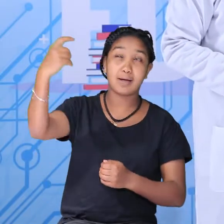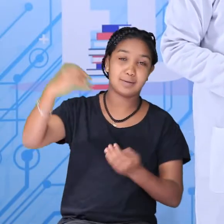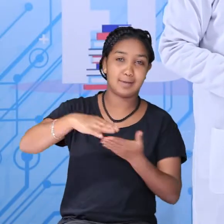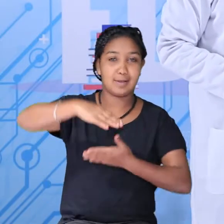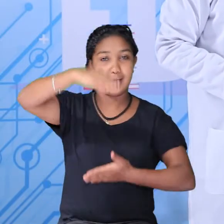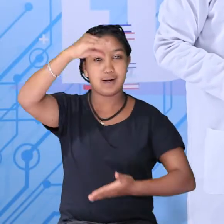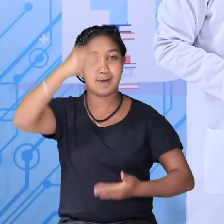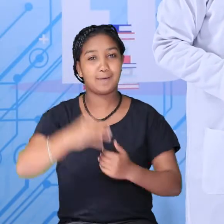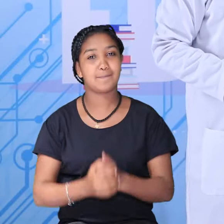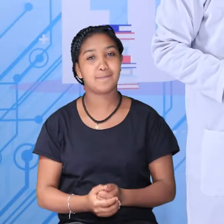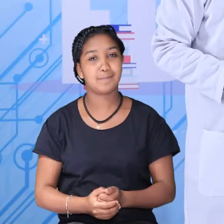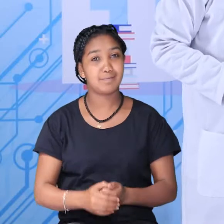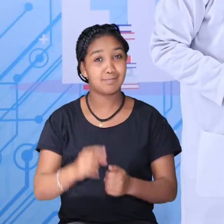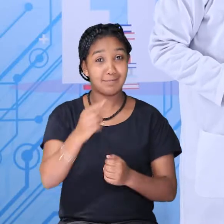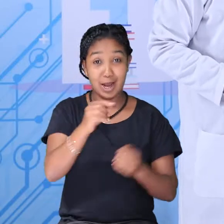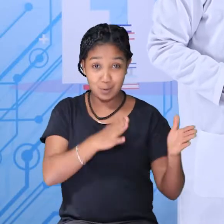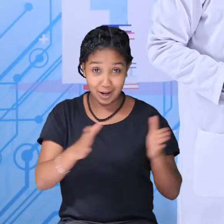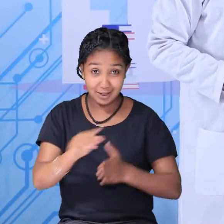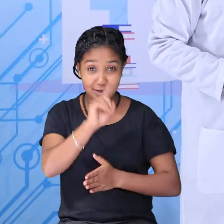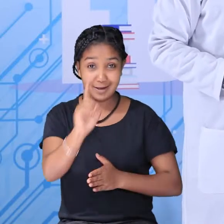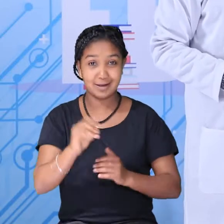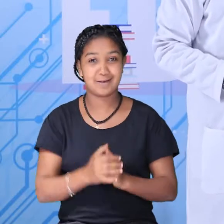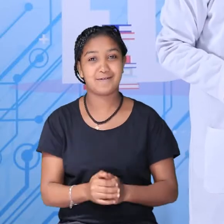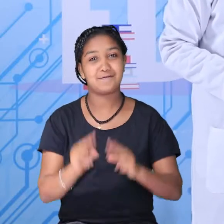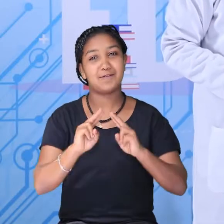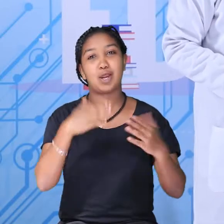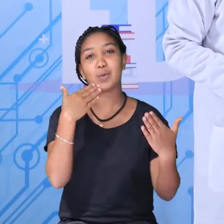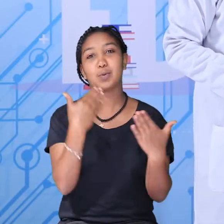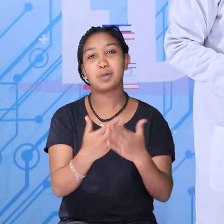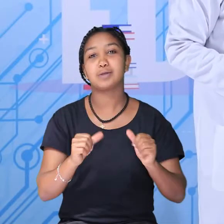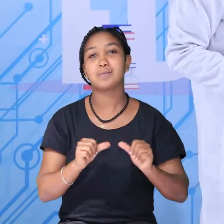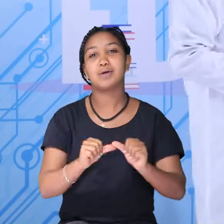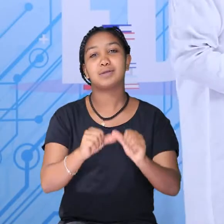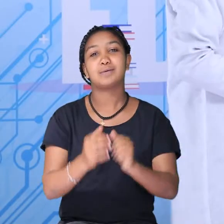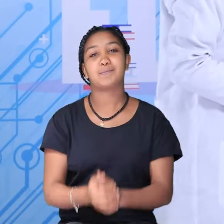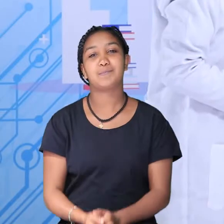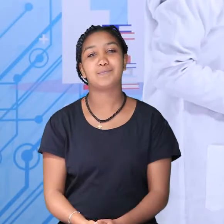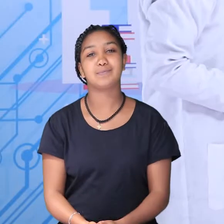learning. Are you ready? Very good. Let's proceed.